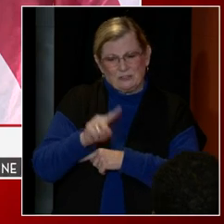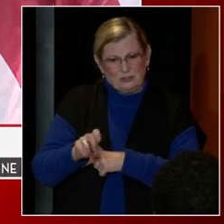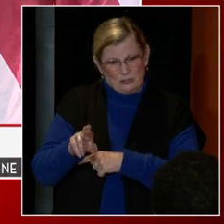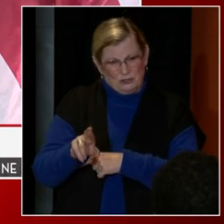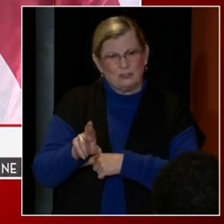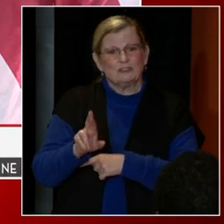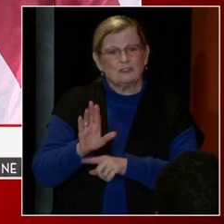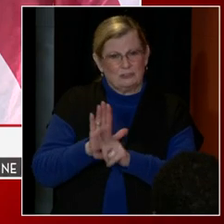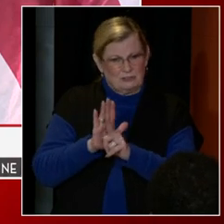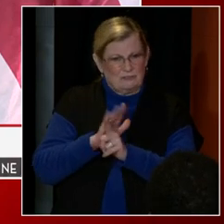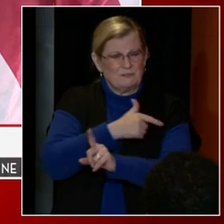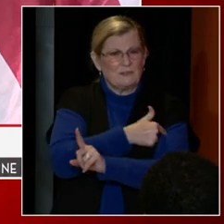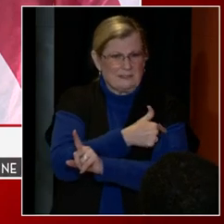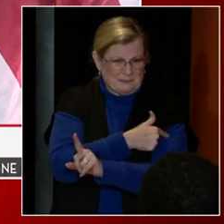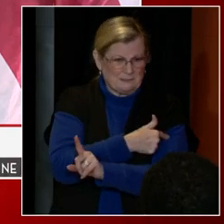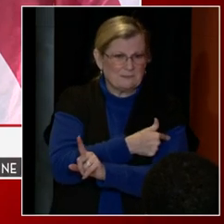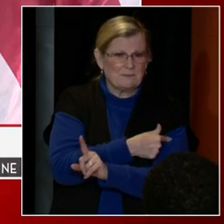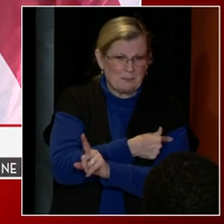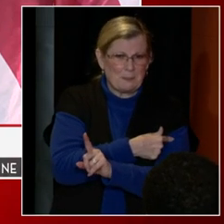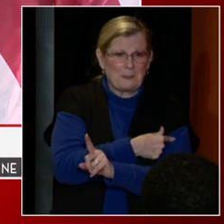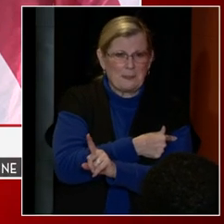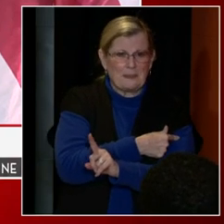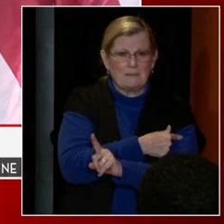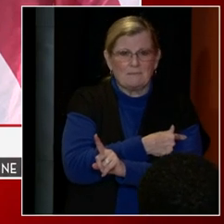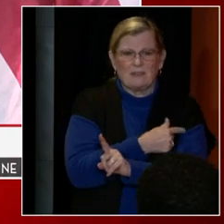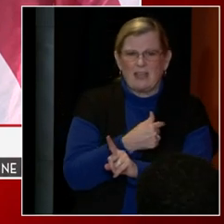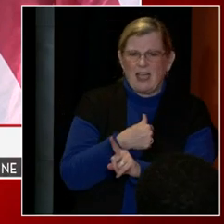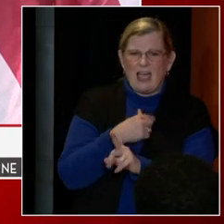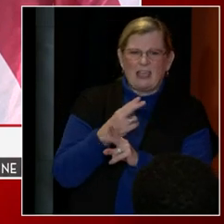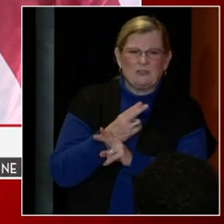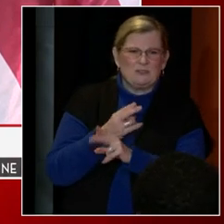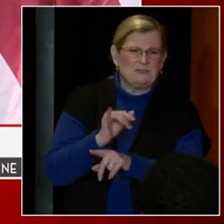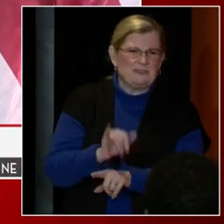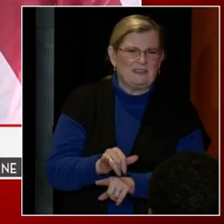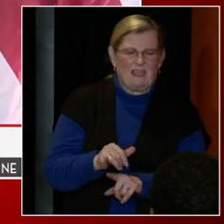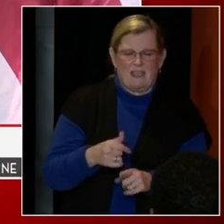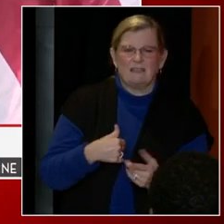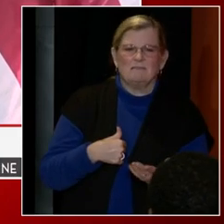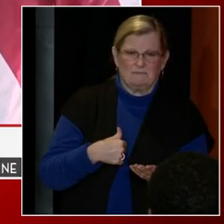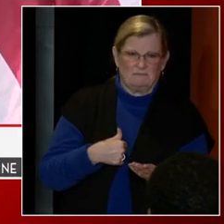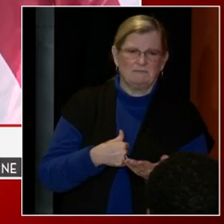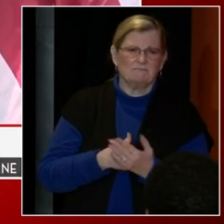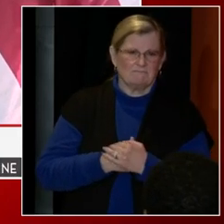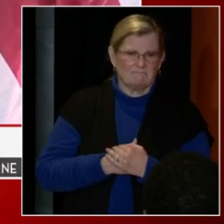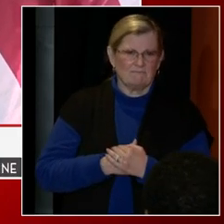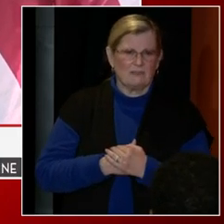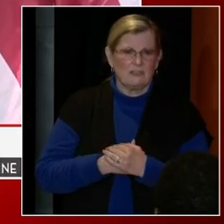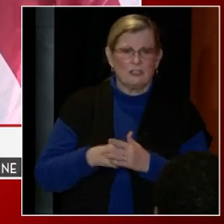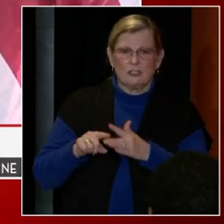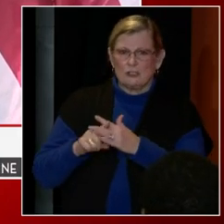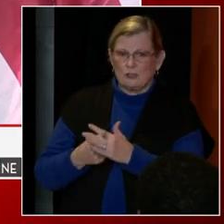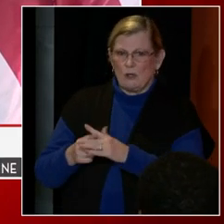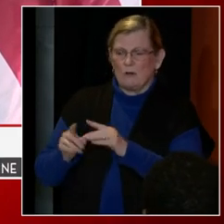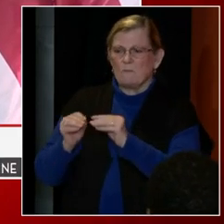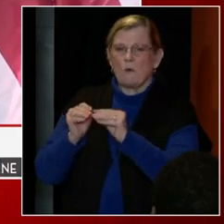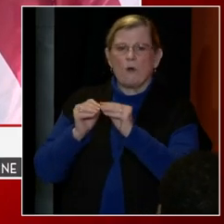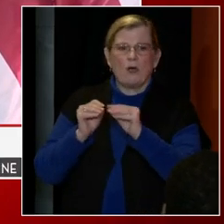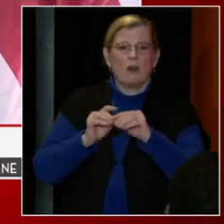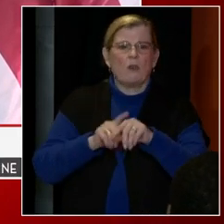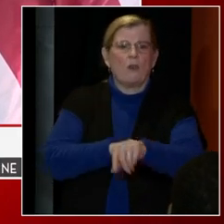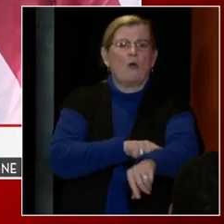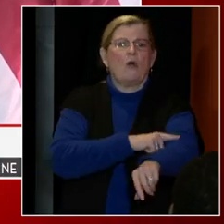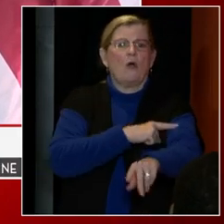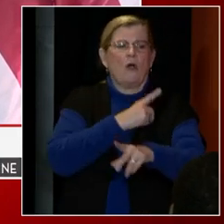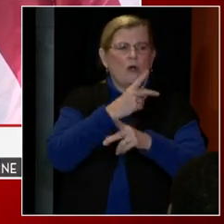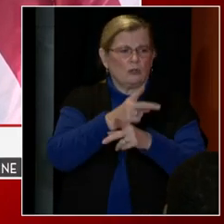now. We may use that vaccine as we activate our long-term care partnership, where residents and staff in our